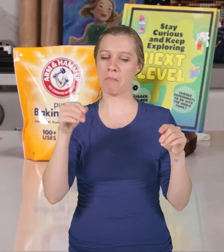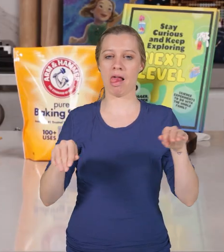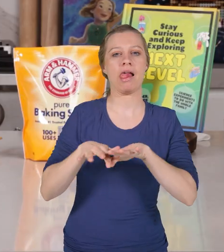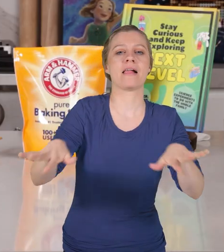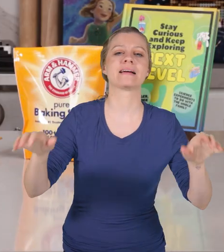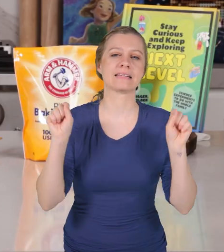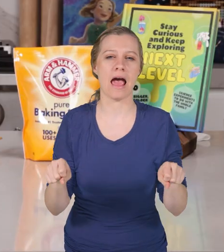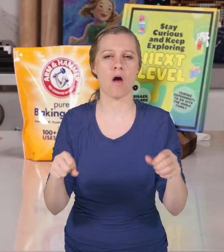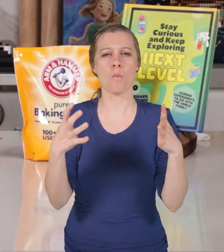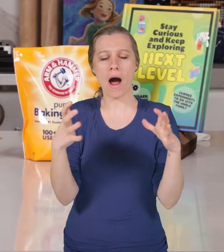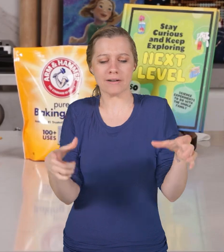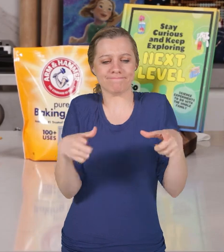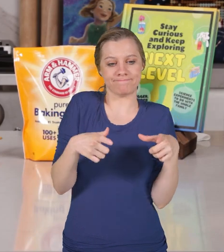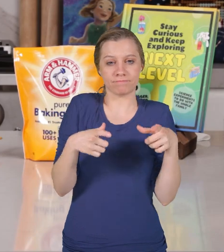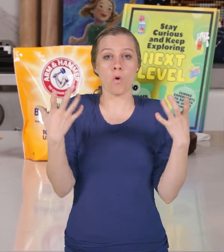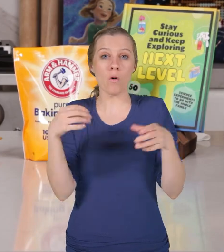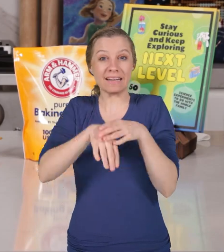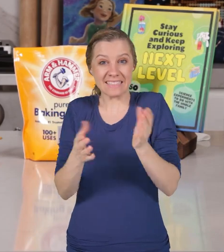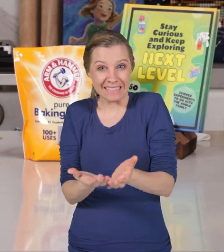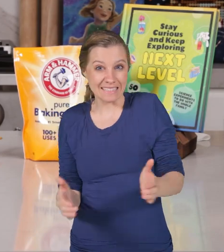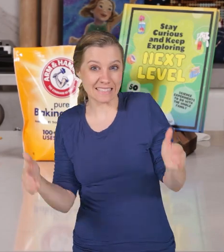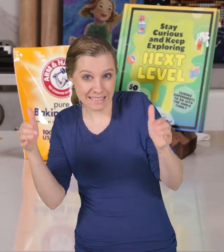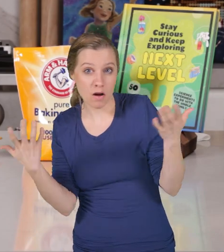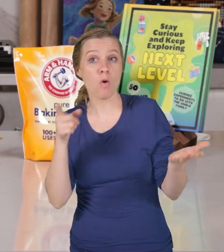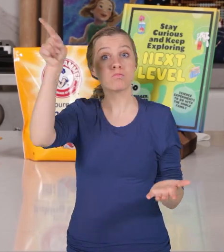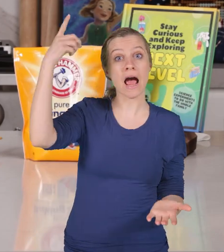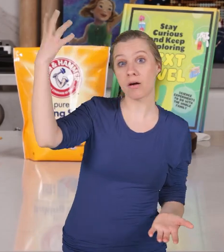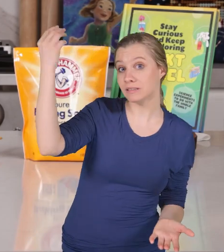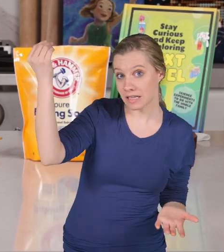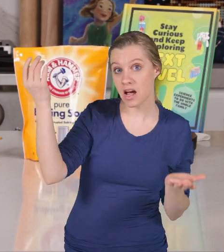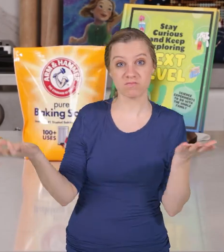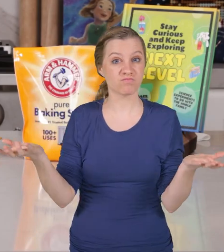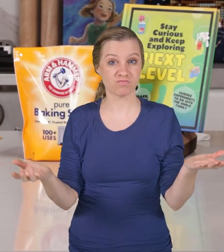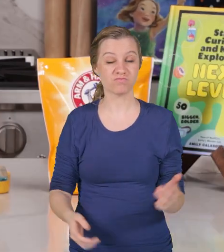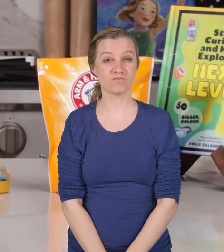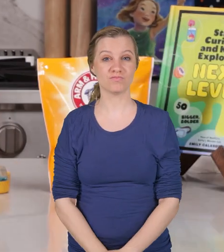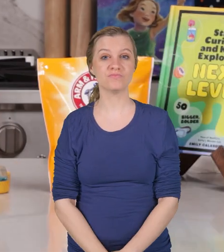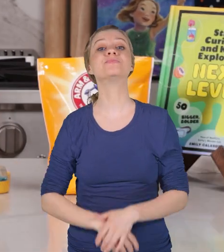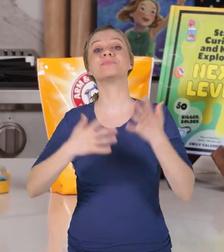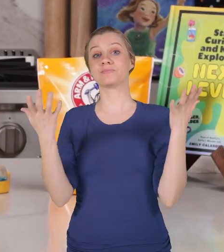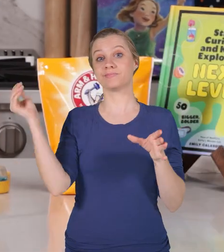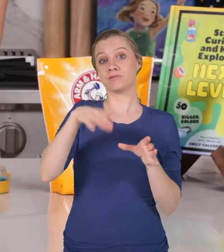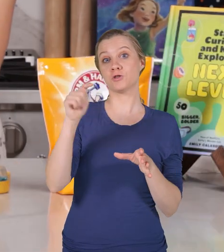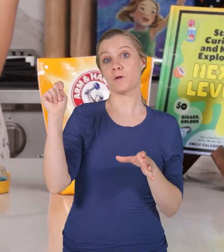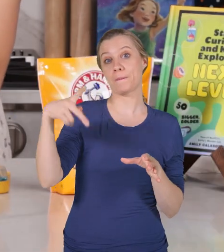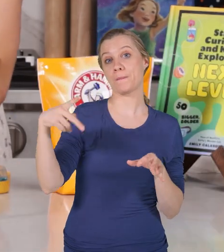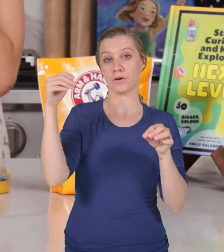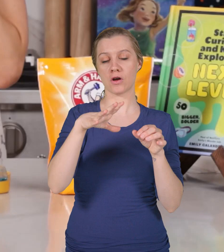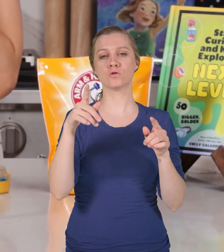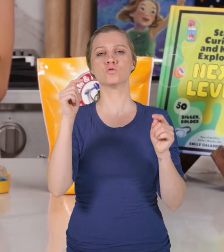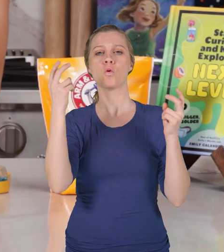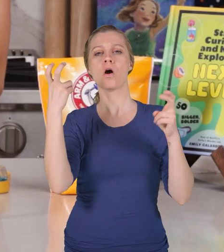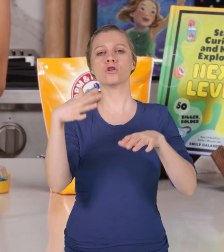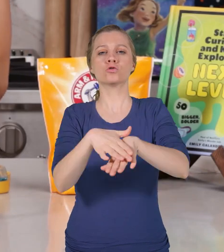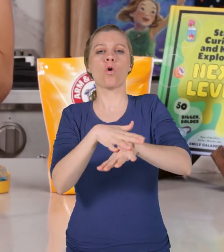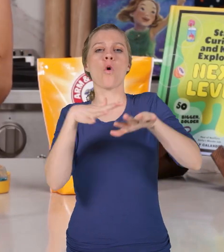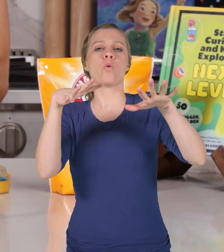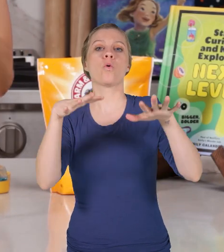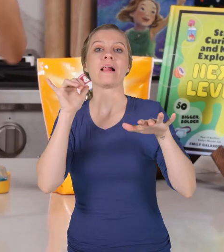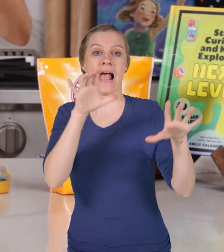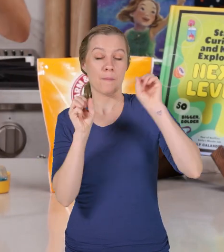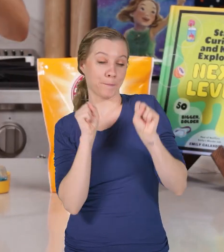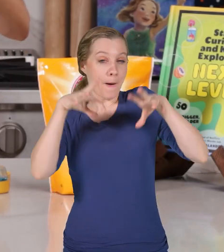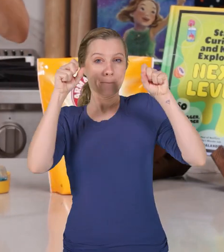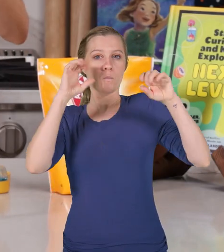this can get a little messy. You might wanna do this one in the sink or outside or in a baking dish. Now we put this in our toilet paper to slow down